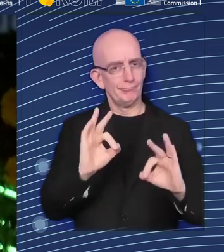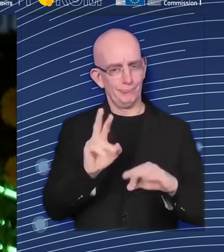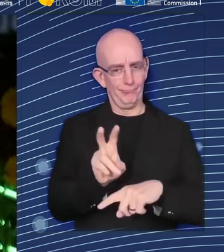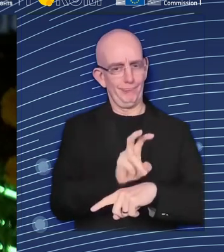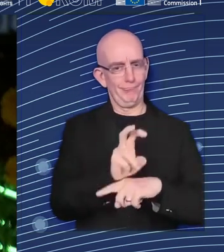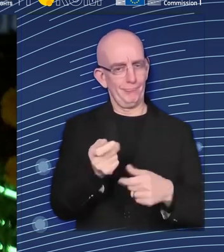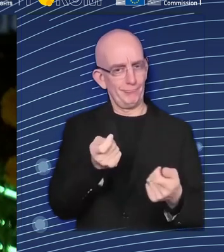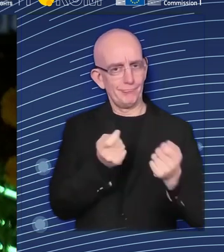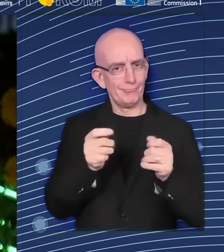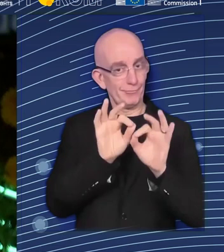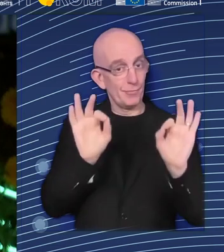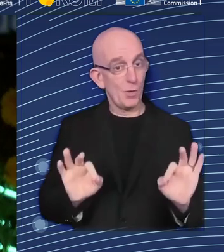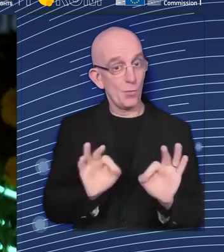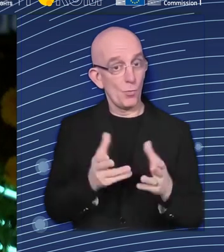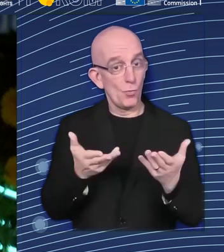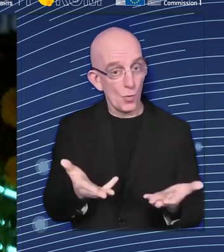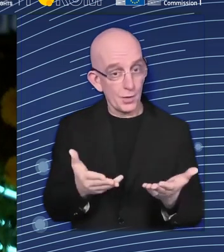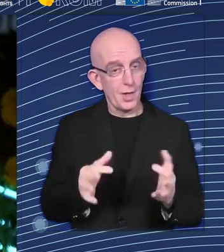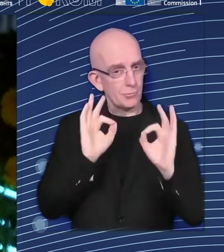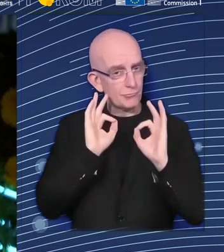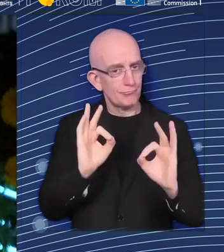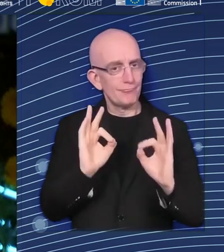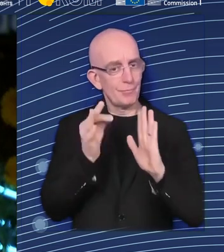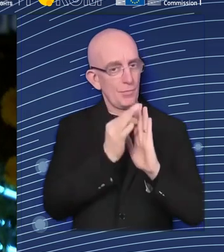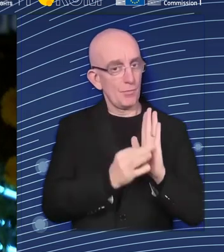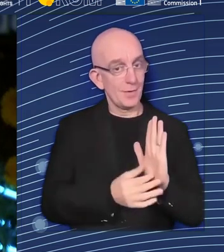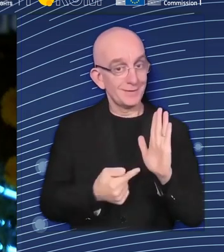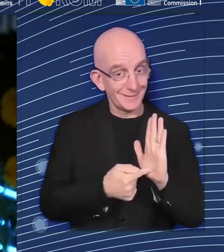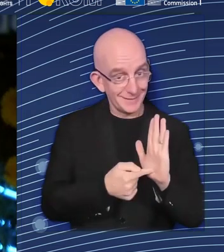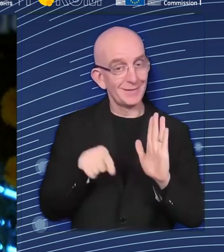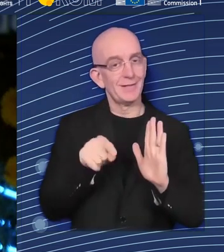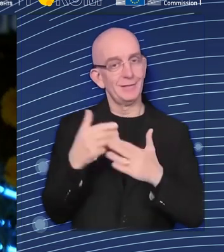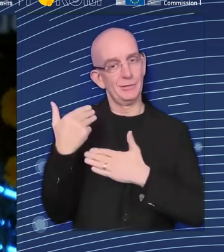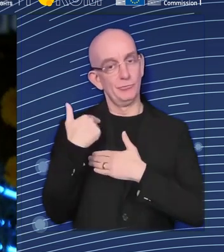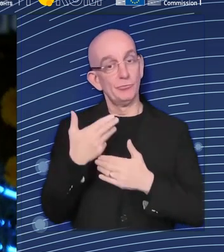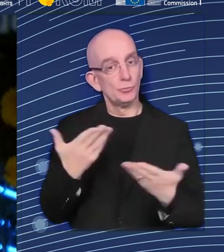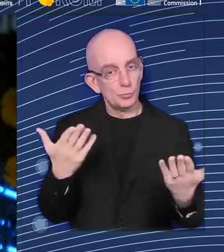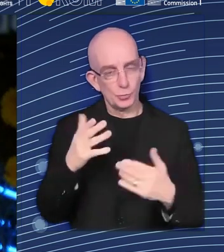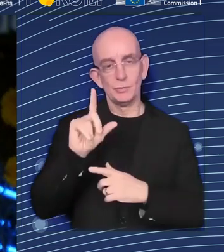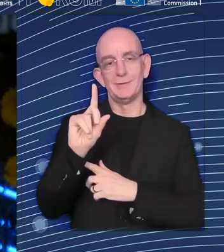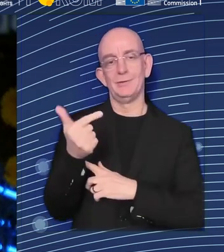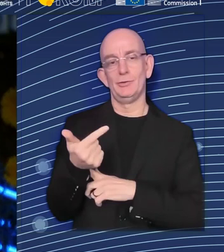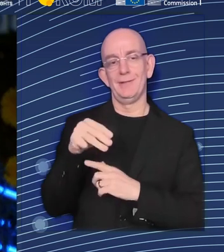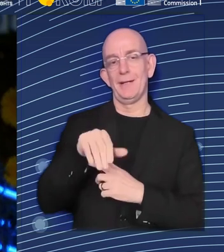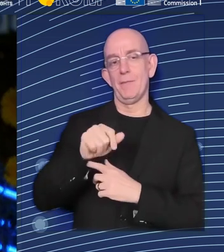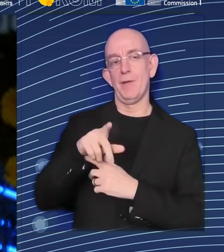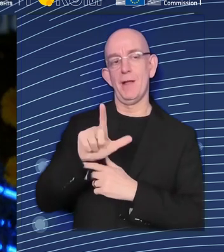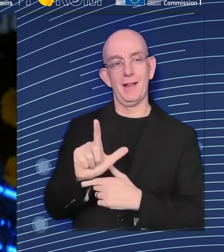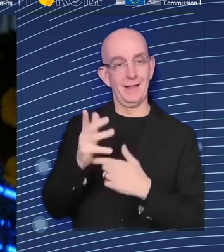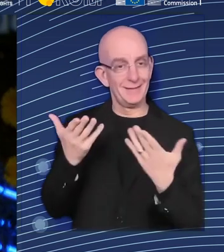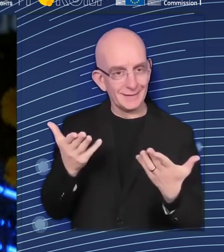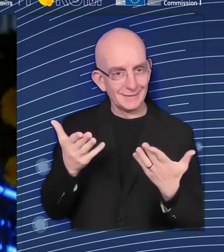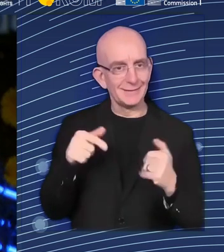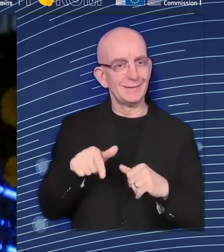not eliminate them. We must keep people at the heart of artificial intelligence, backed by strong